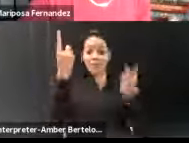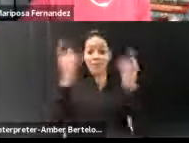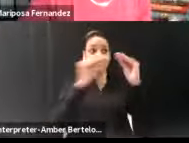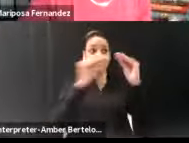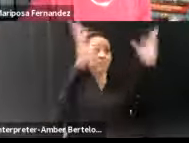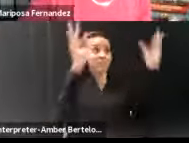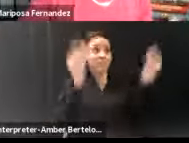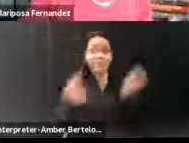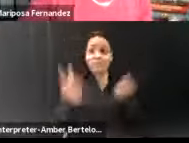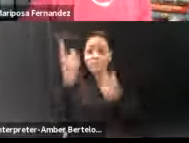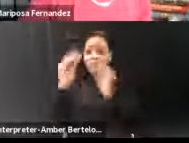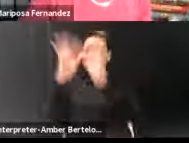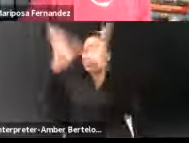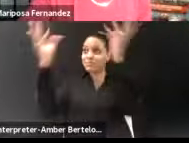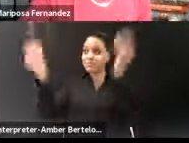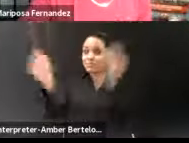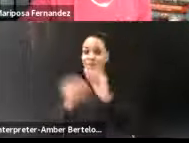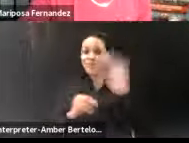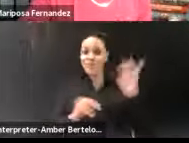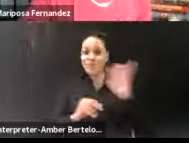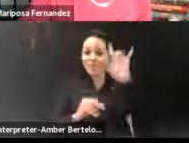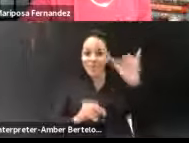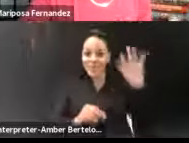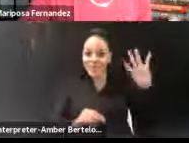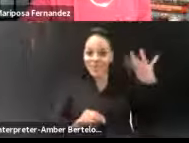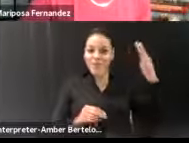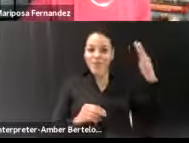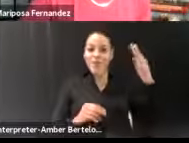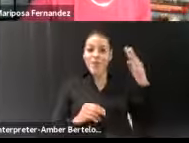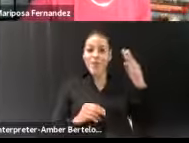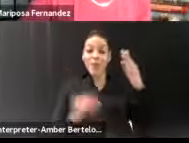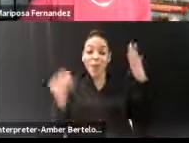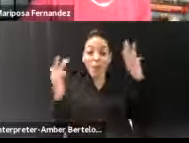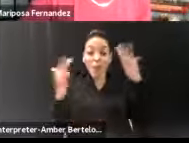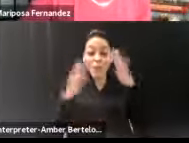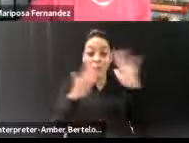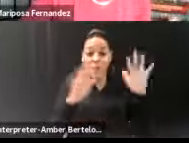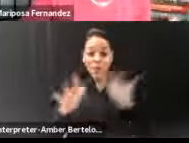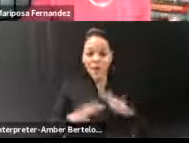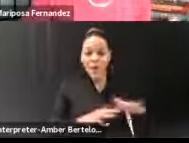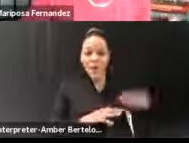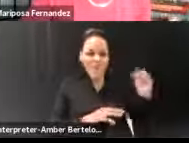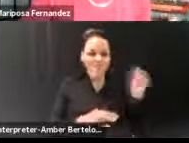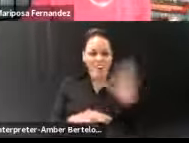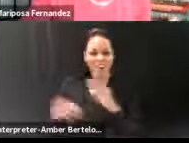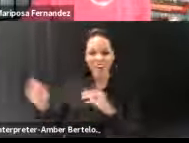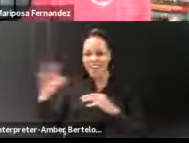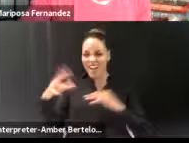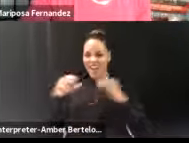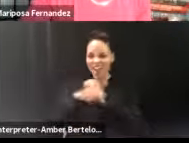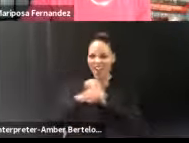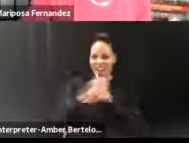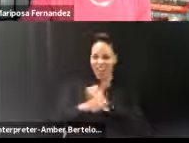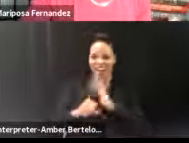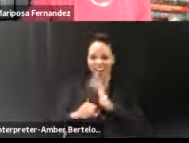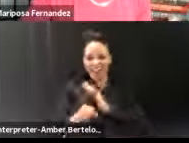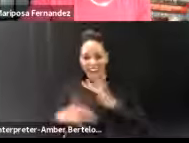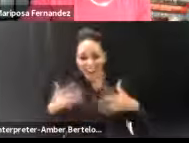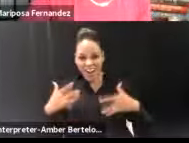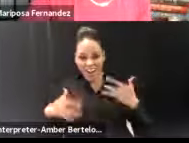July. Snowball fights and sledding down the hill on 219 after being pulled for blocks by my